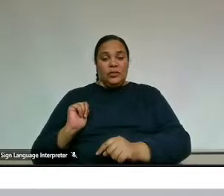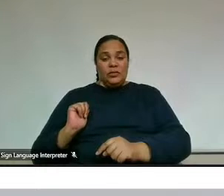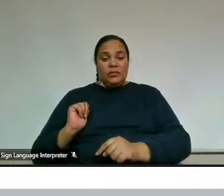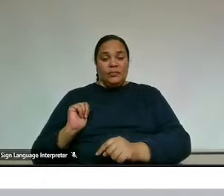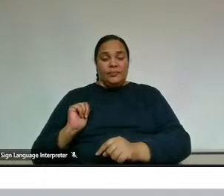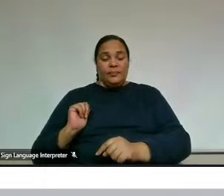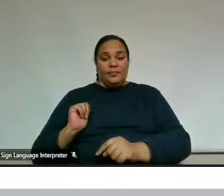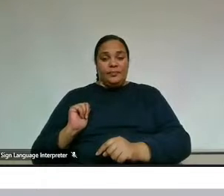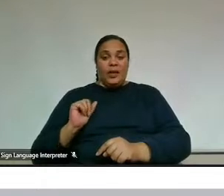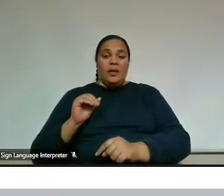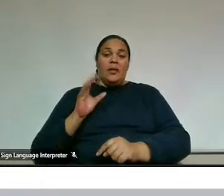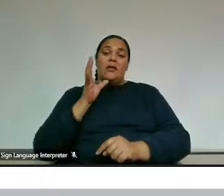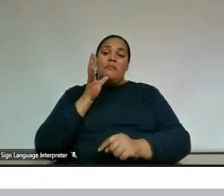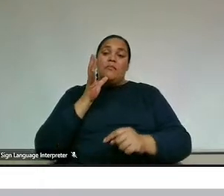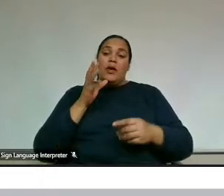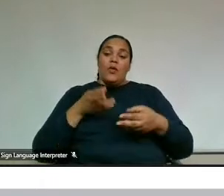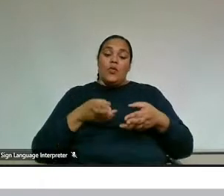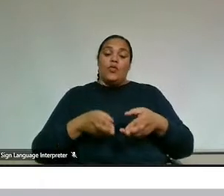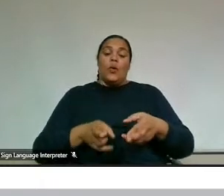municipal main road.